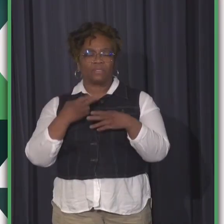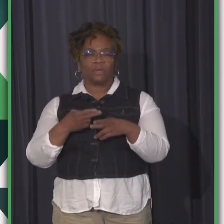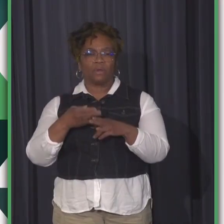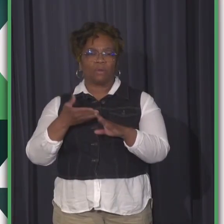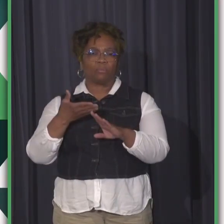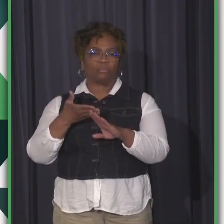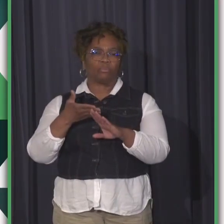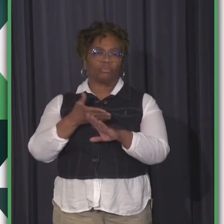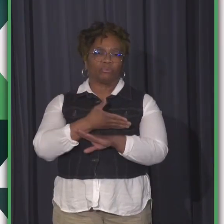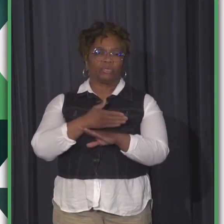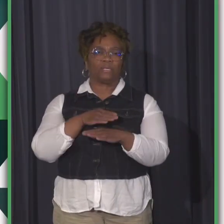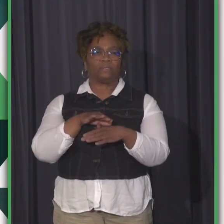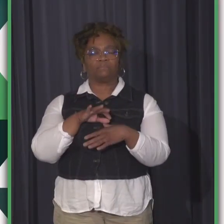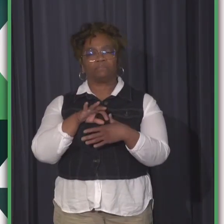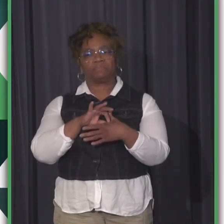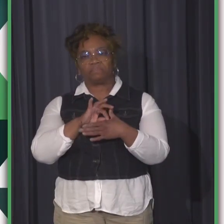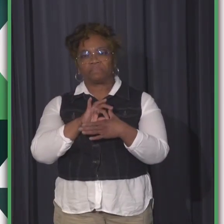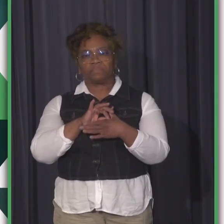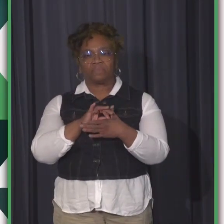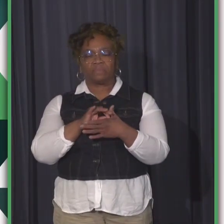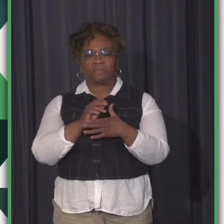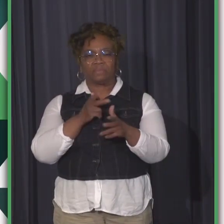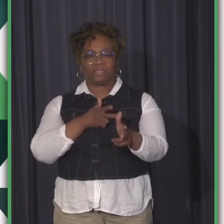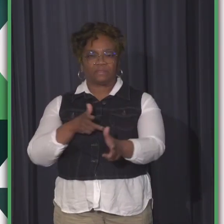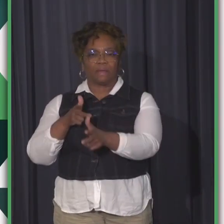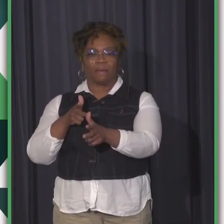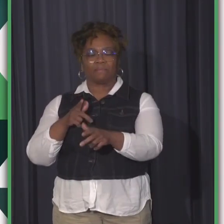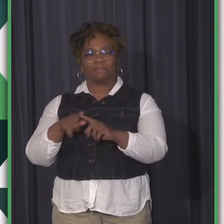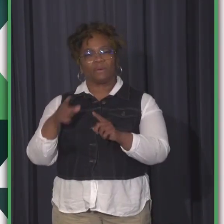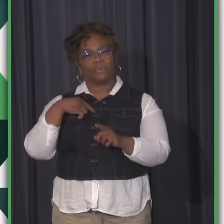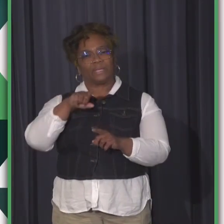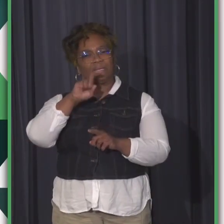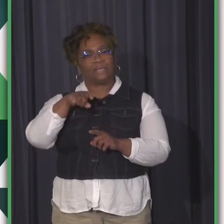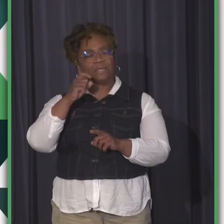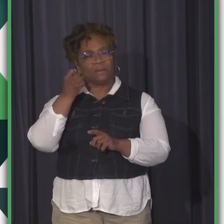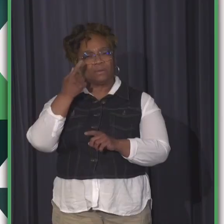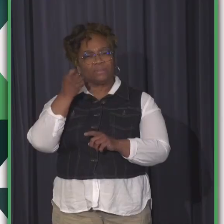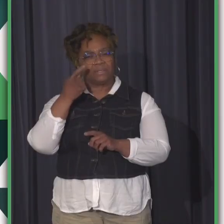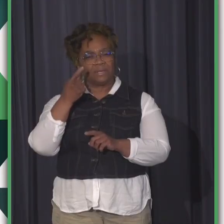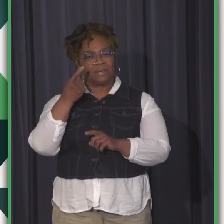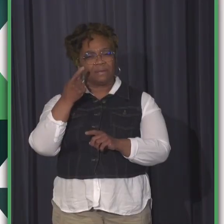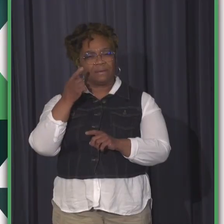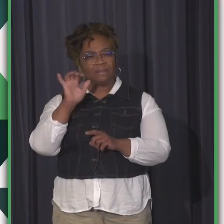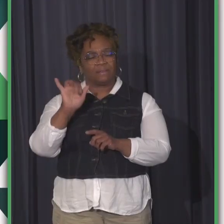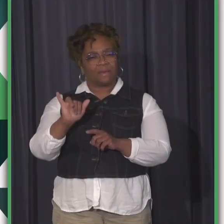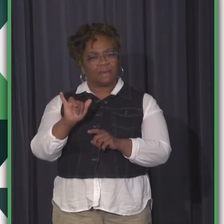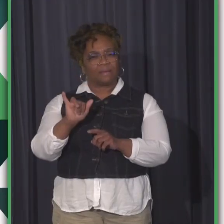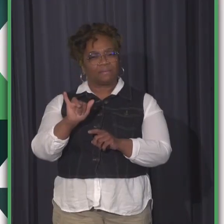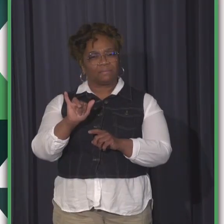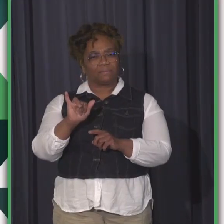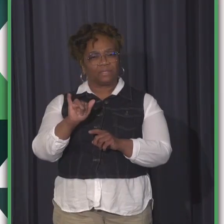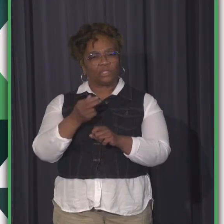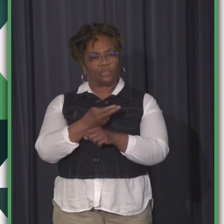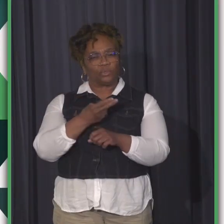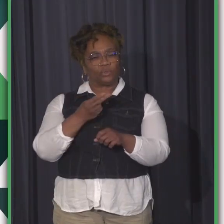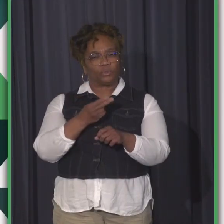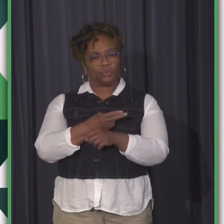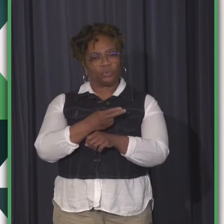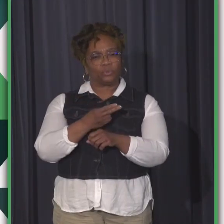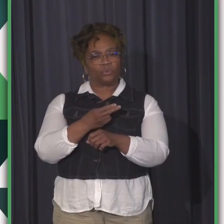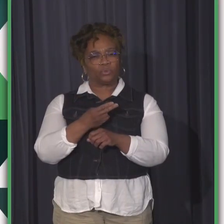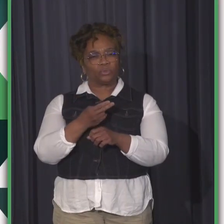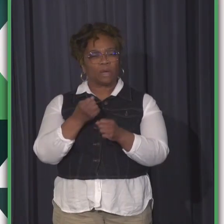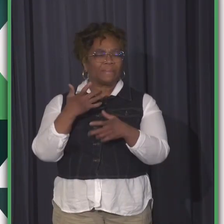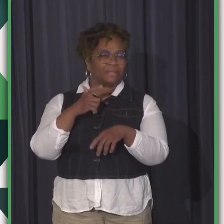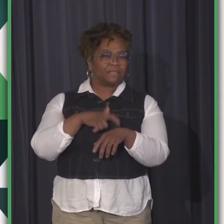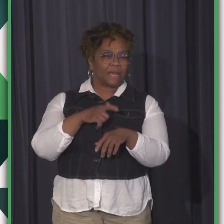stops, but we need to be clear about how many times that's used in a profiling